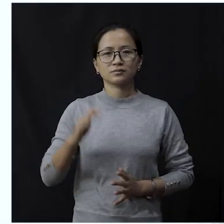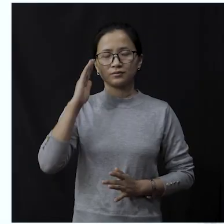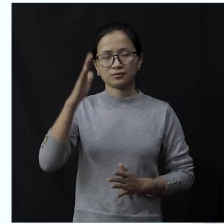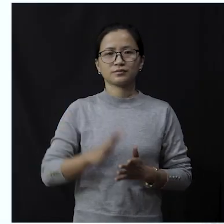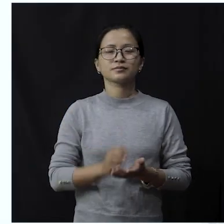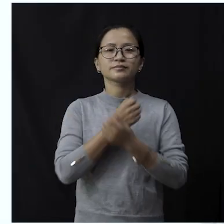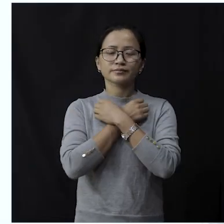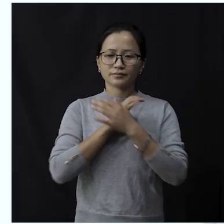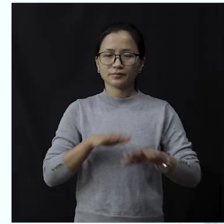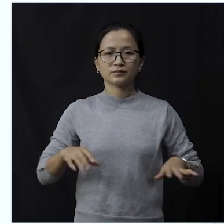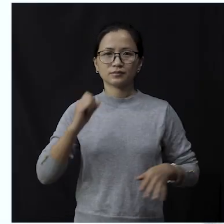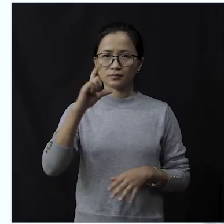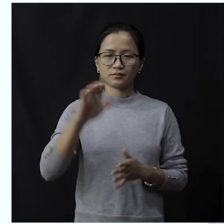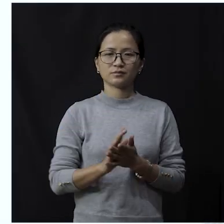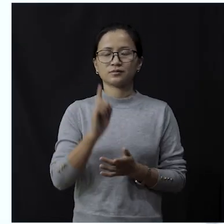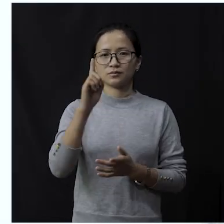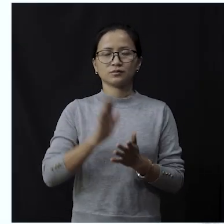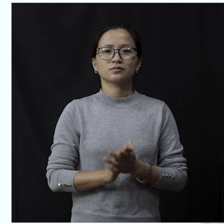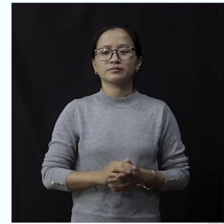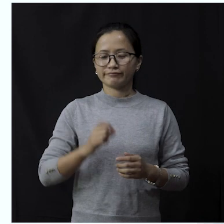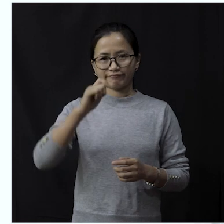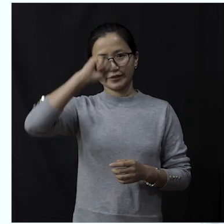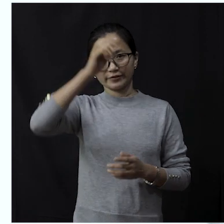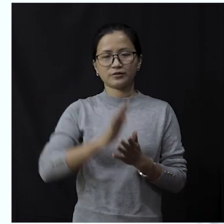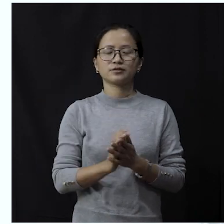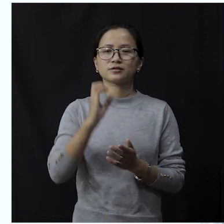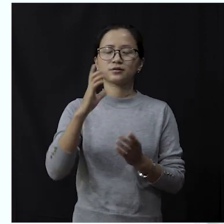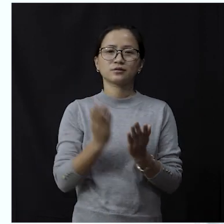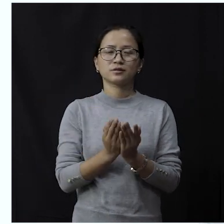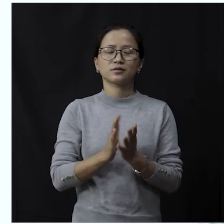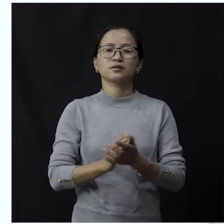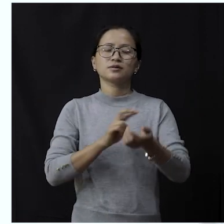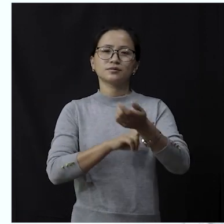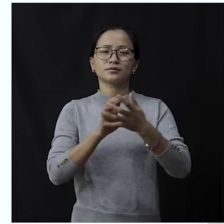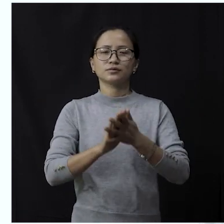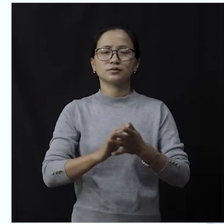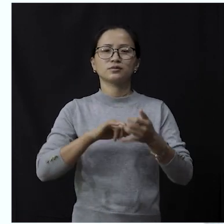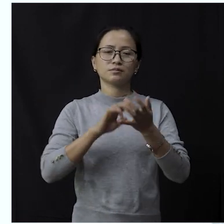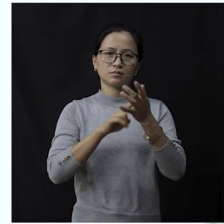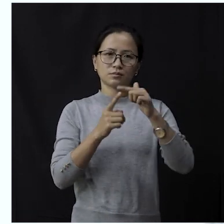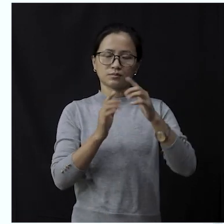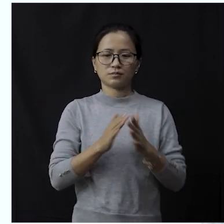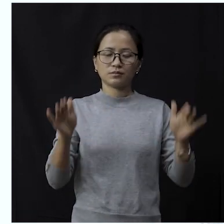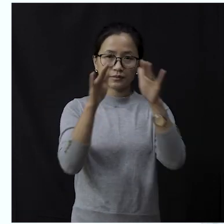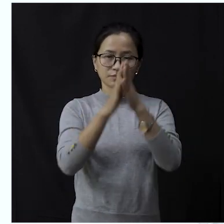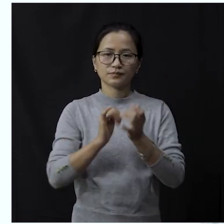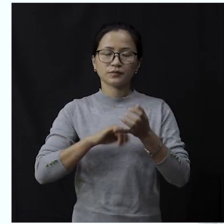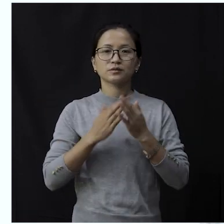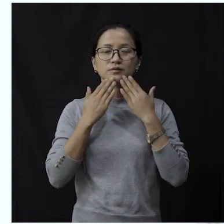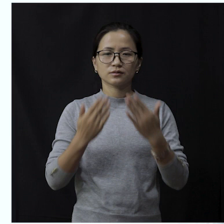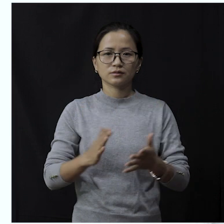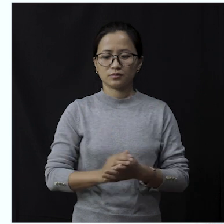Hello, my dear students of Class 1. Welcome back to our English class with Miss Vu Hekonyo of Mount Sinai Higher Secondary School. Today, we